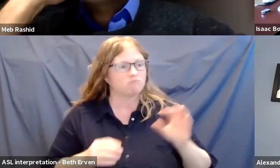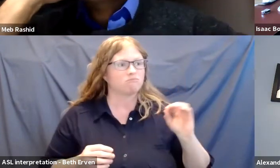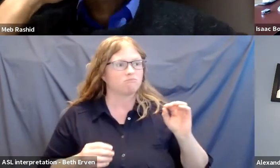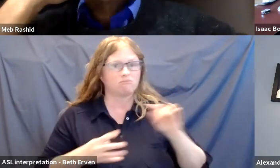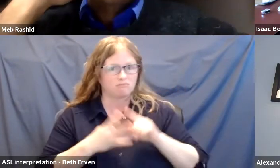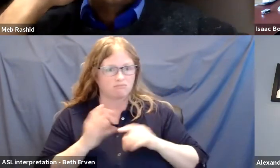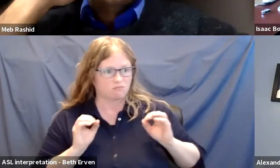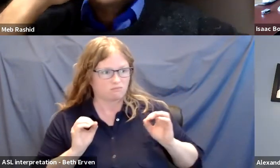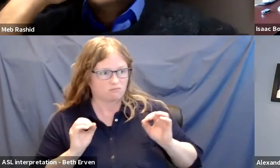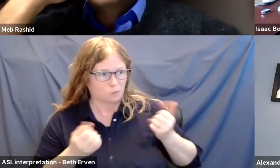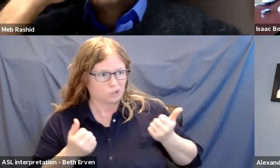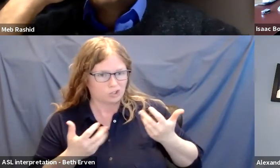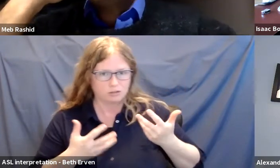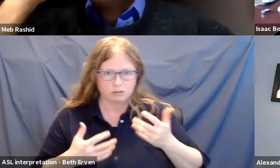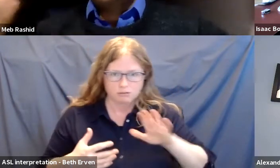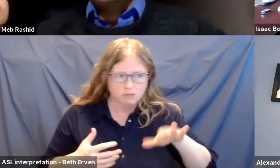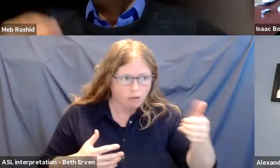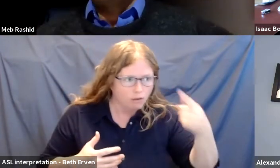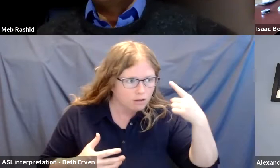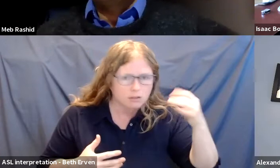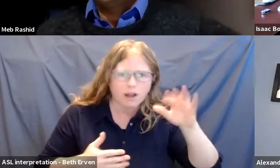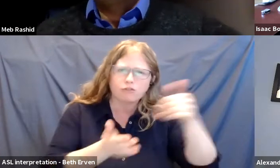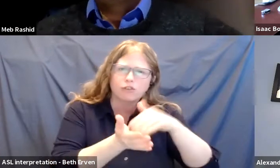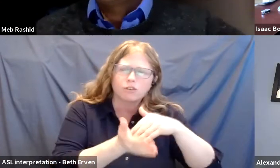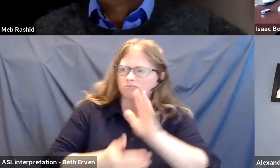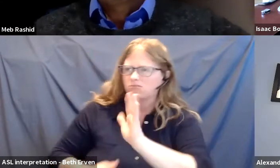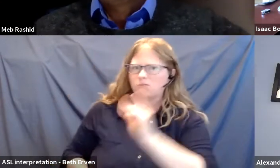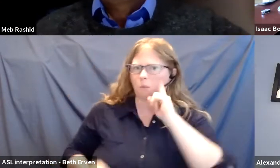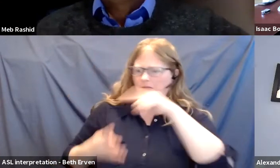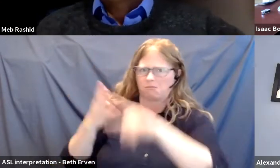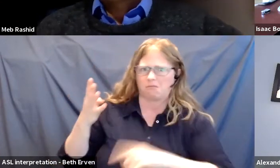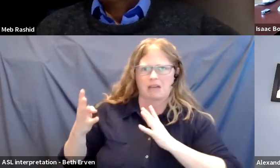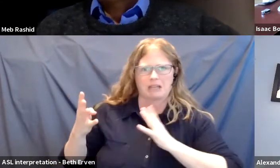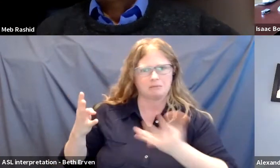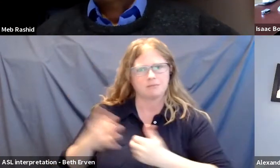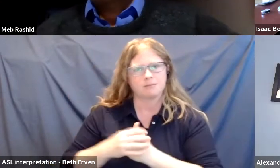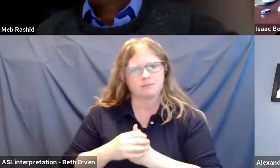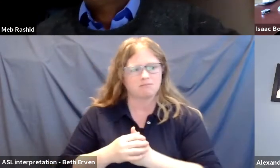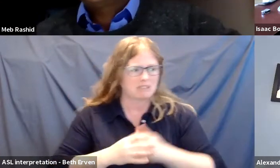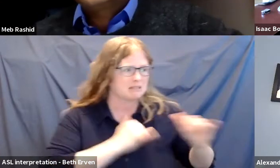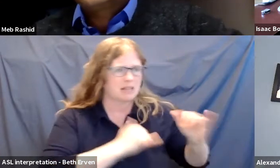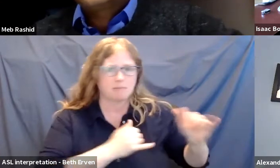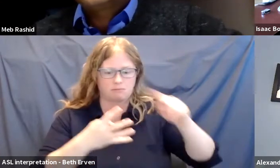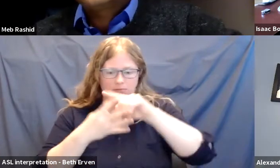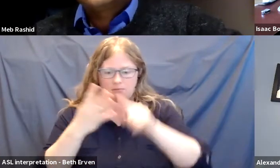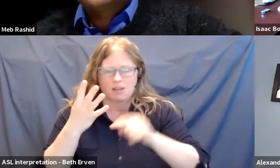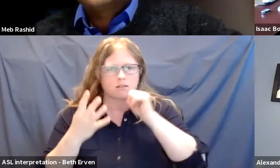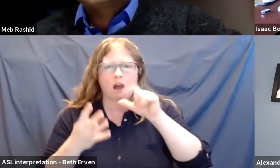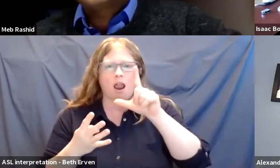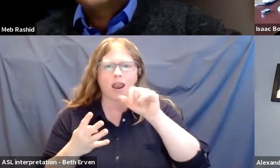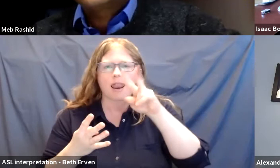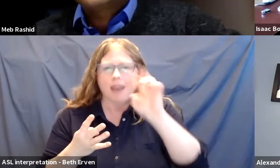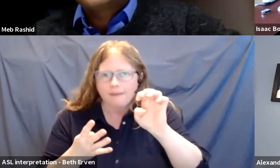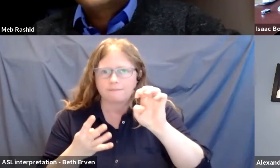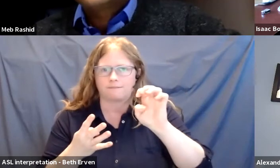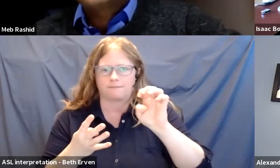have any thoughts on this one? No, I think all of them would be fine. Yeah, same. Like, none of them are live vaccines. Like, you're not going to get